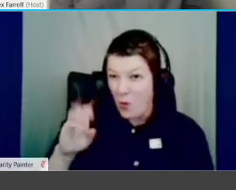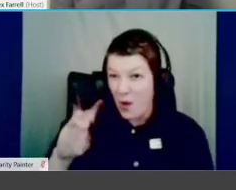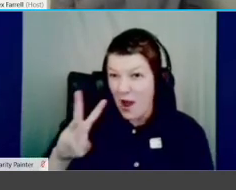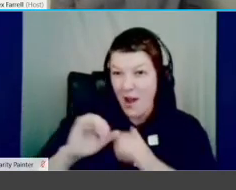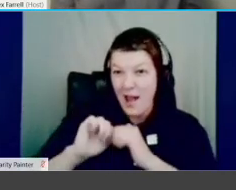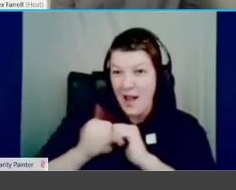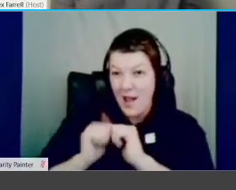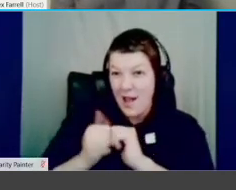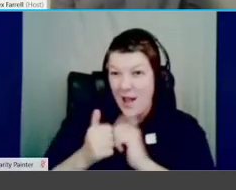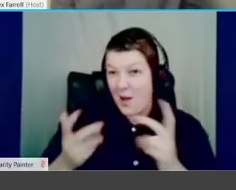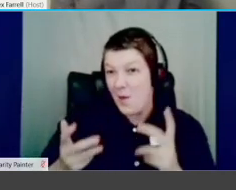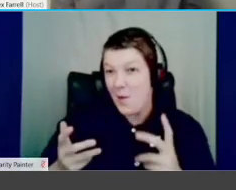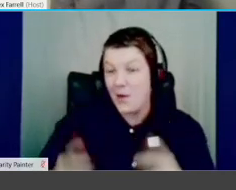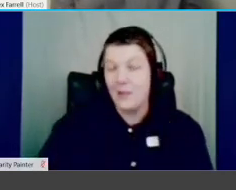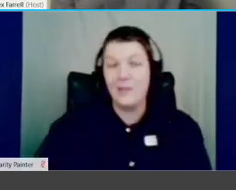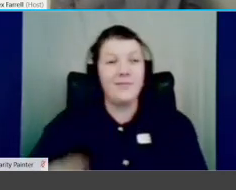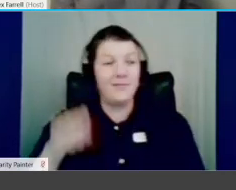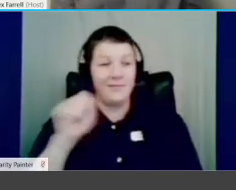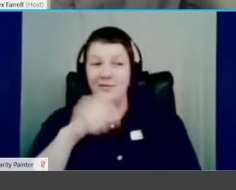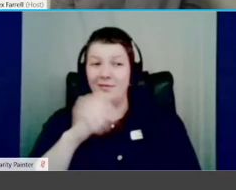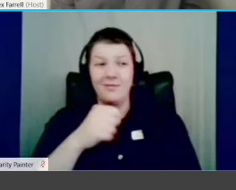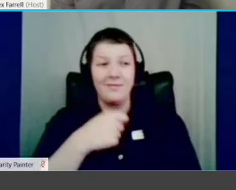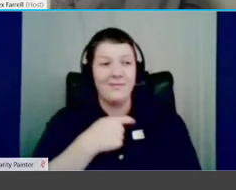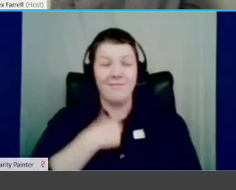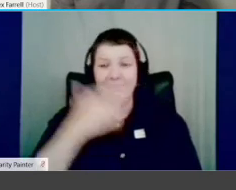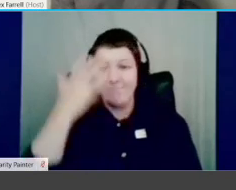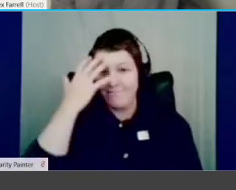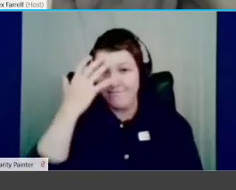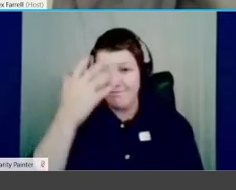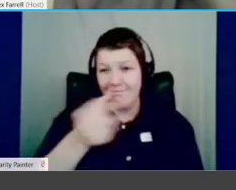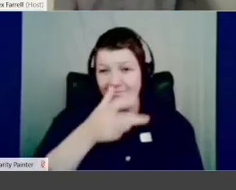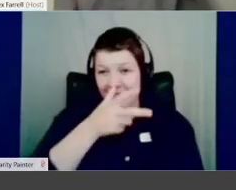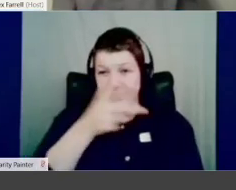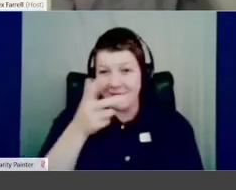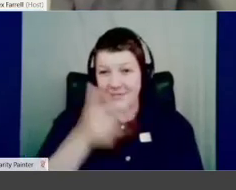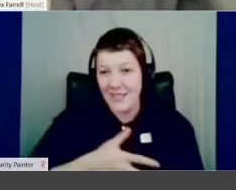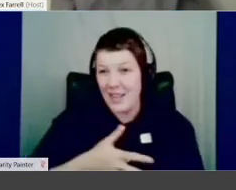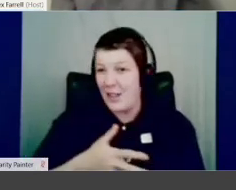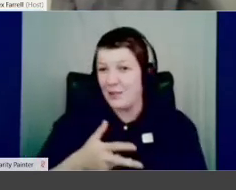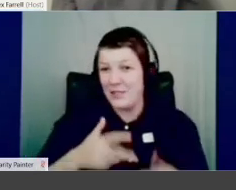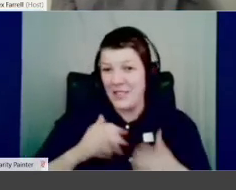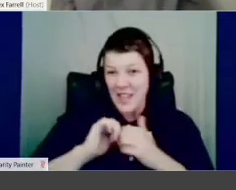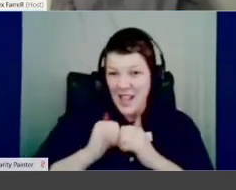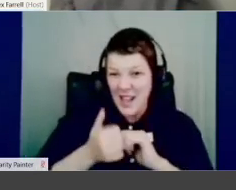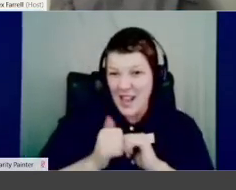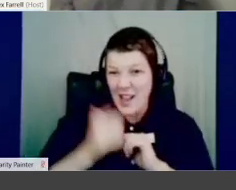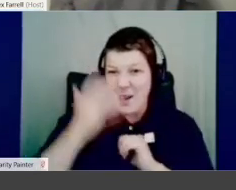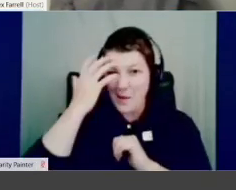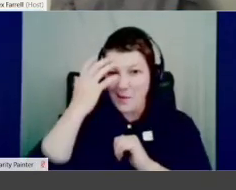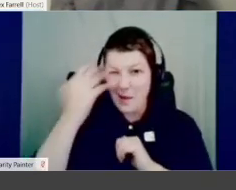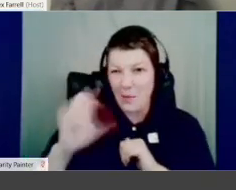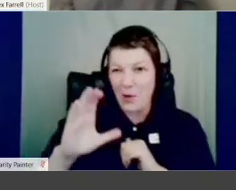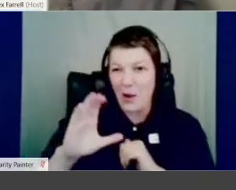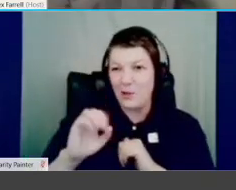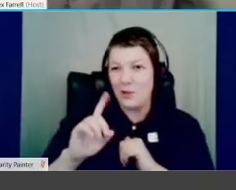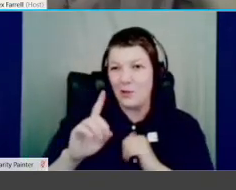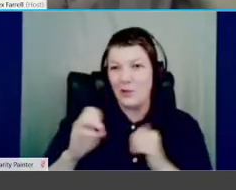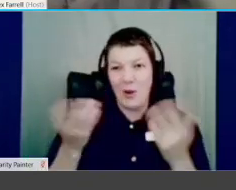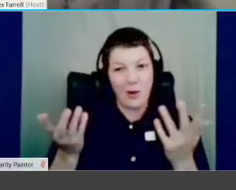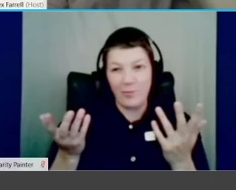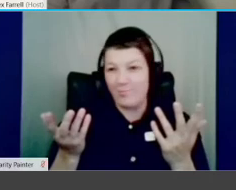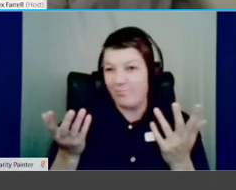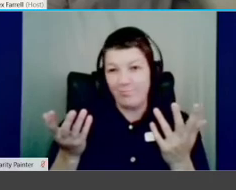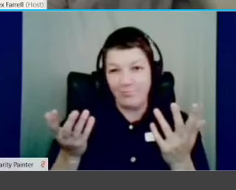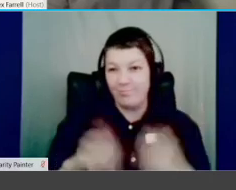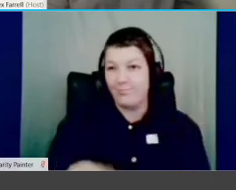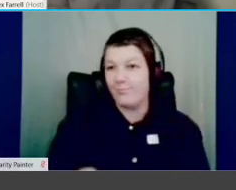thing I wrote 2 minutes ago, much less what I've written in its entirety. Yeah, that's so impressive. That's ridiculous. Thank you all so much for your